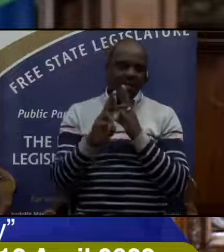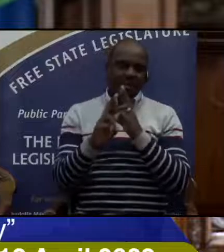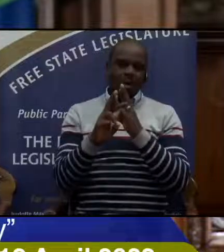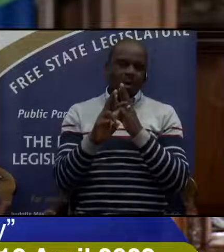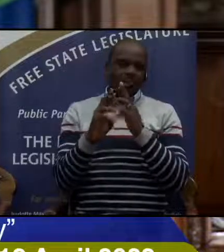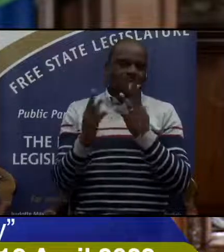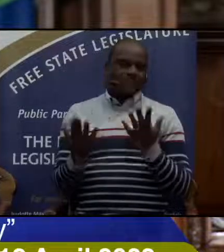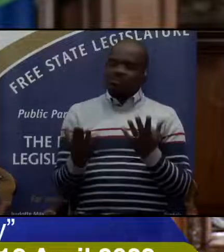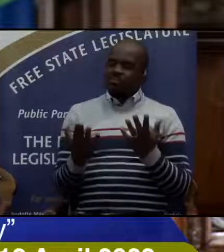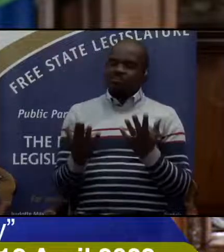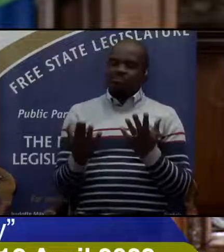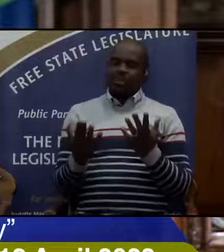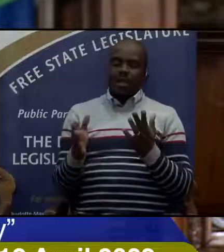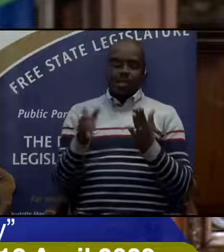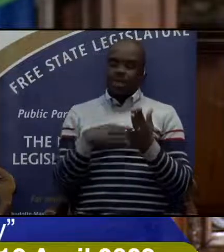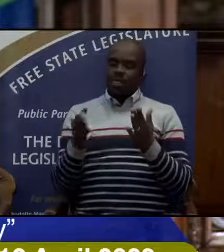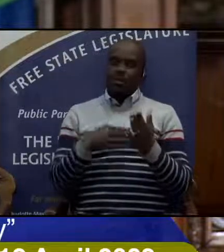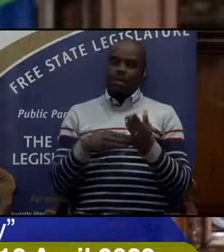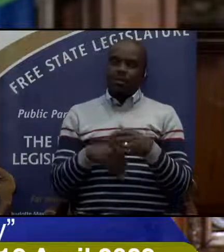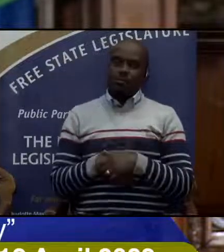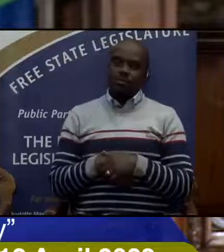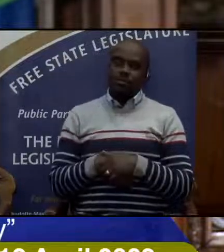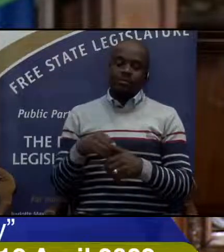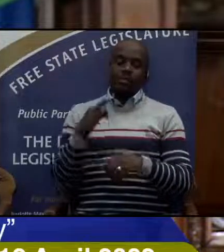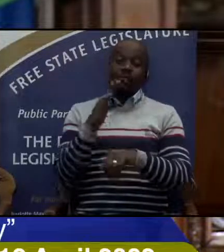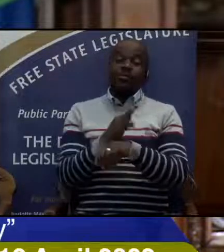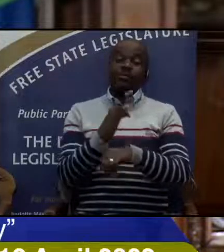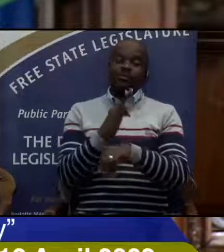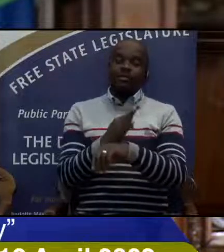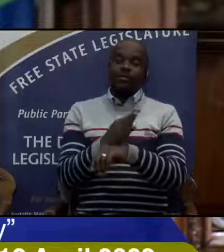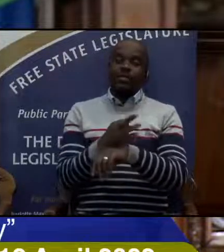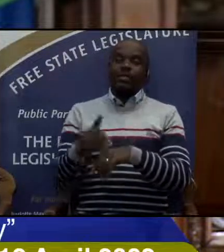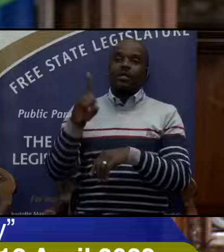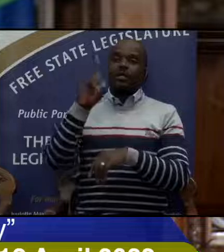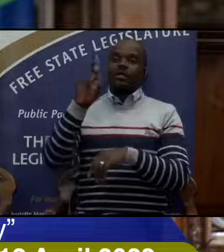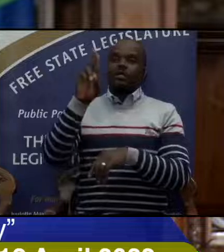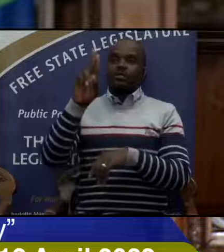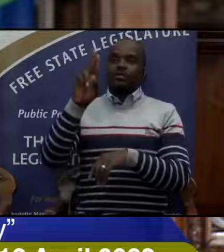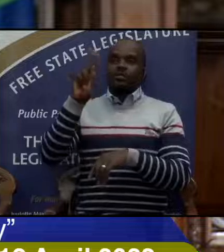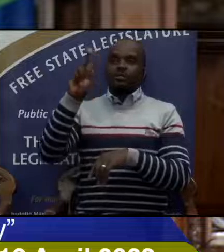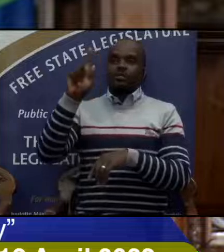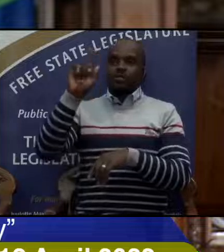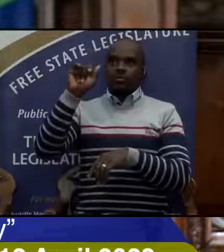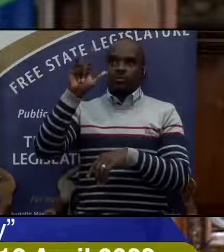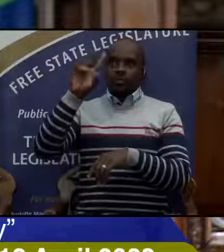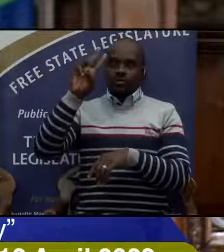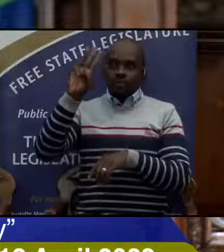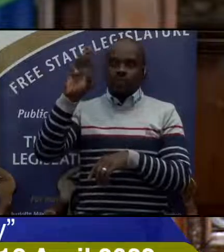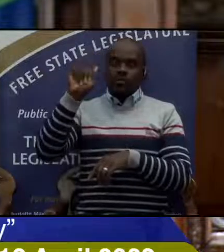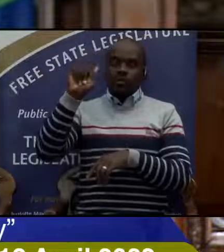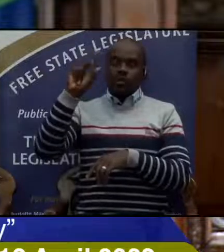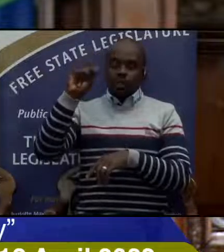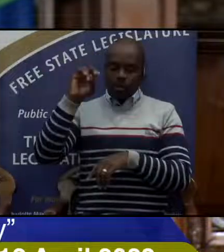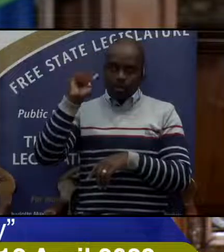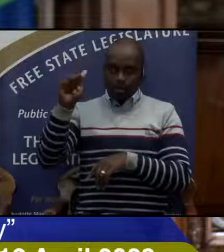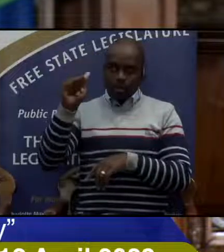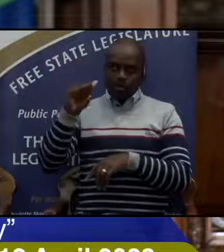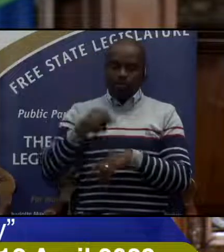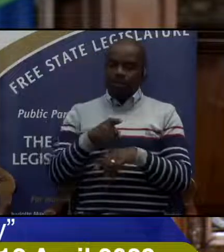So that is not enough with this bandagapa color map